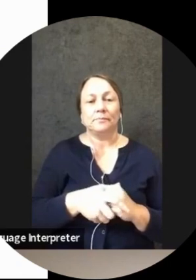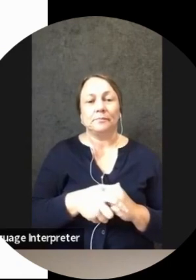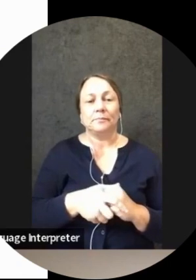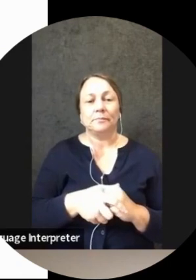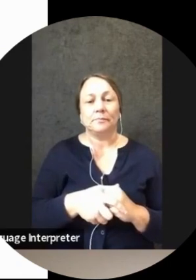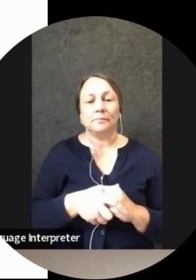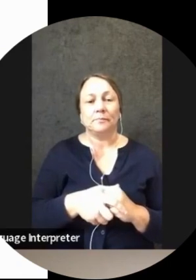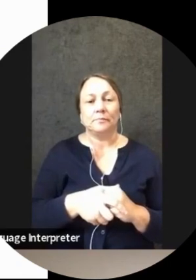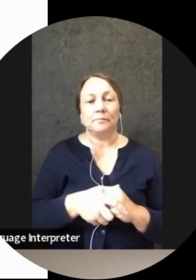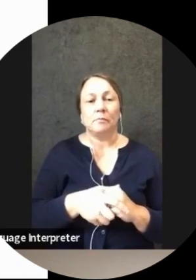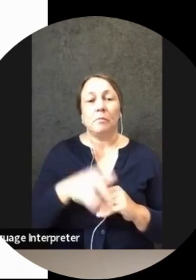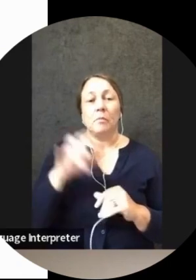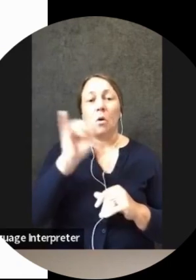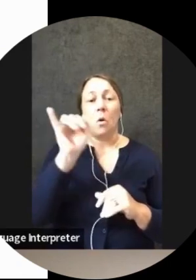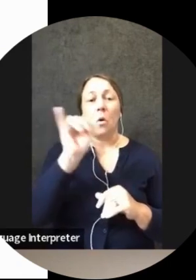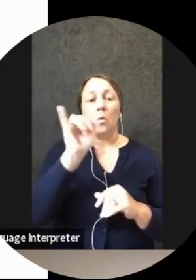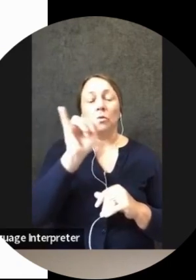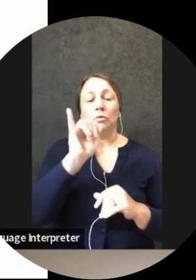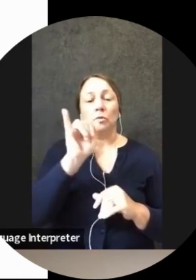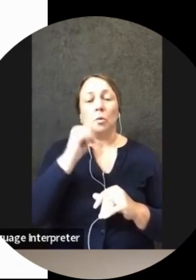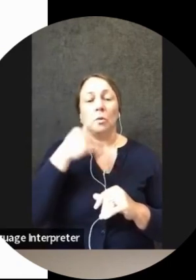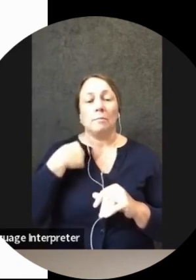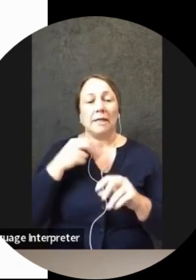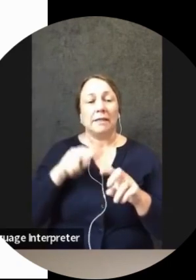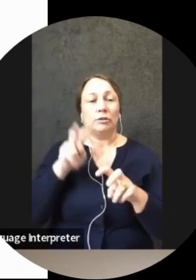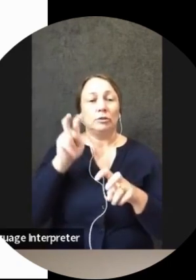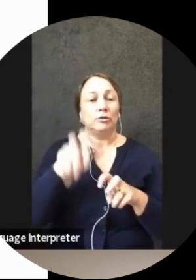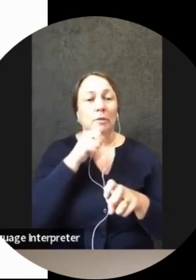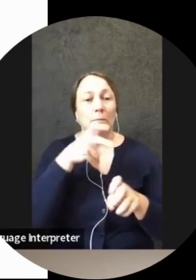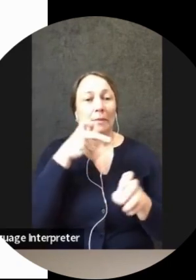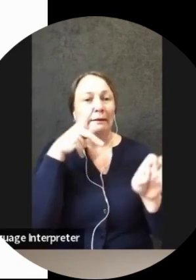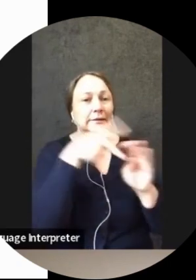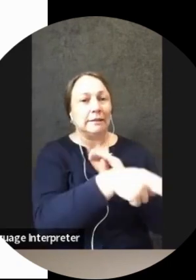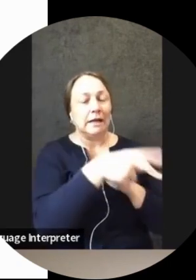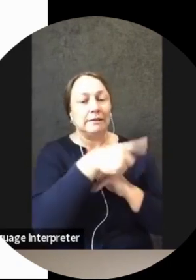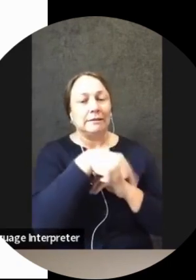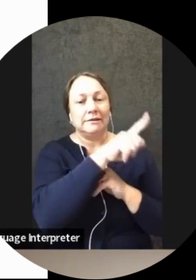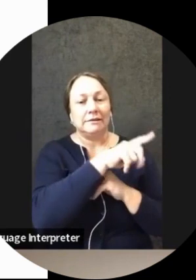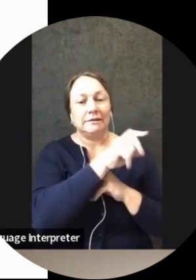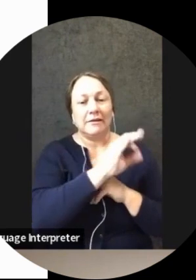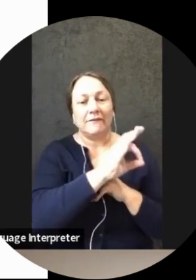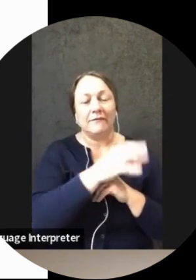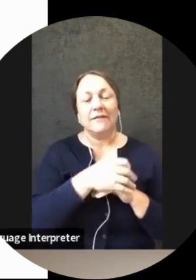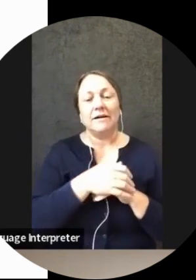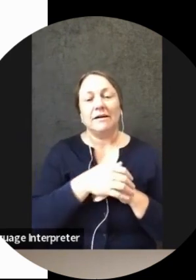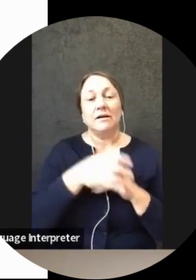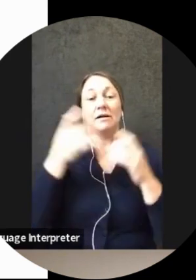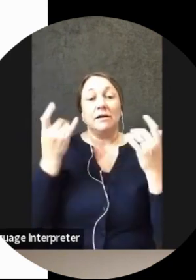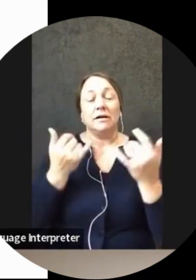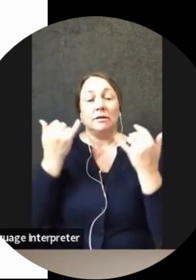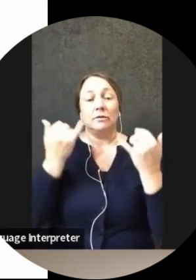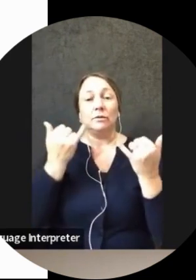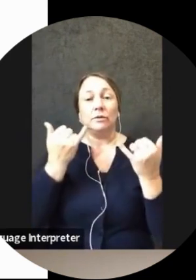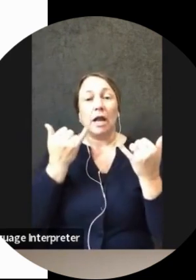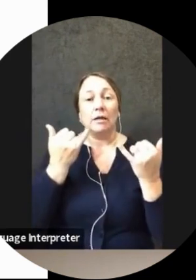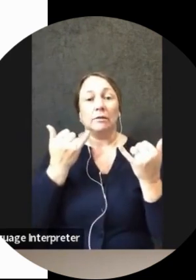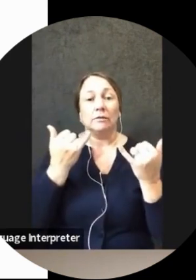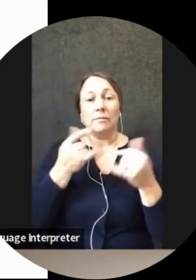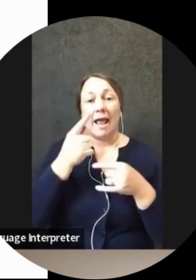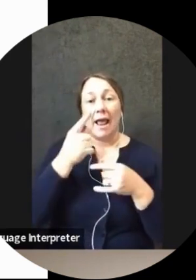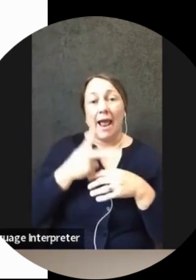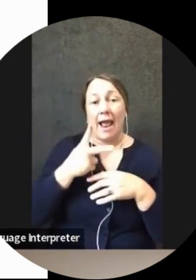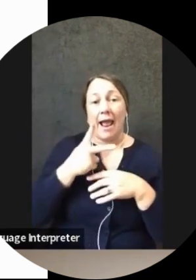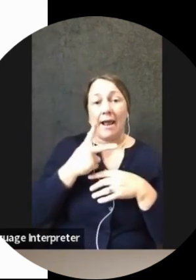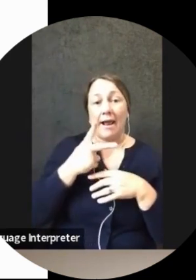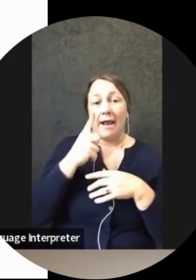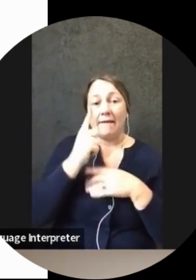right, and I'm going to jump in here. I hate to cut you guys off while we're getting into such good information, but we're coming to the end of the half hour, and we have some questions